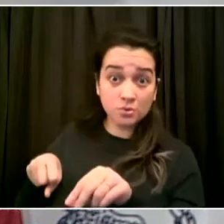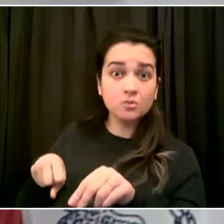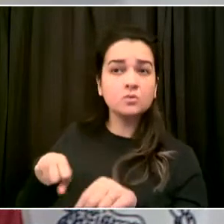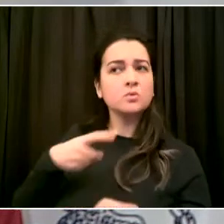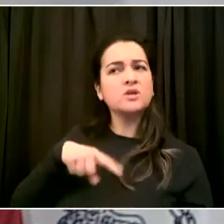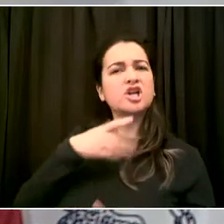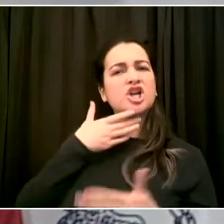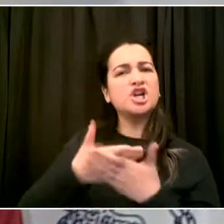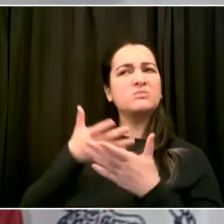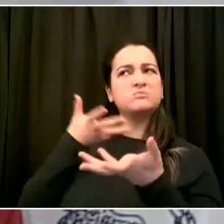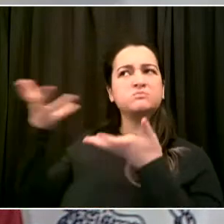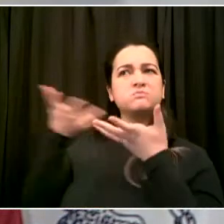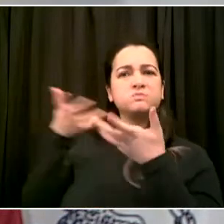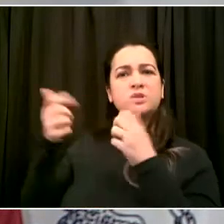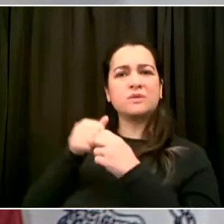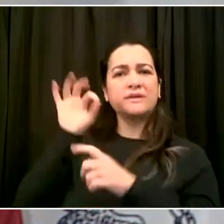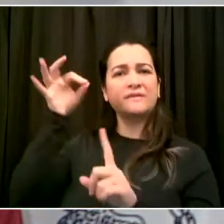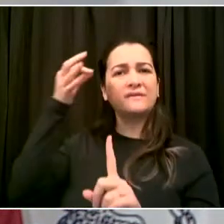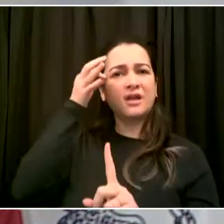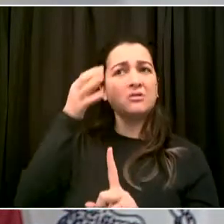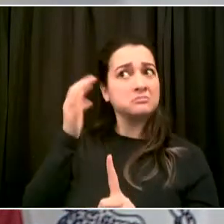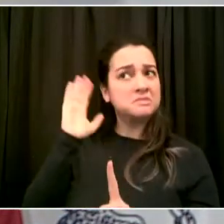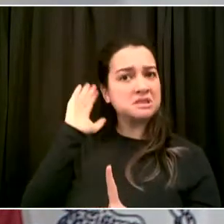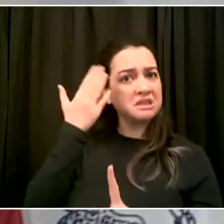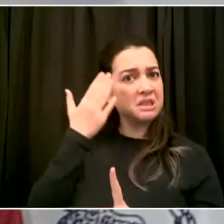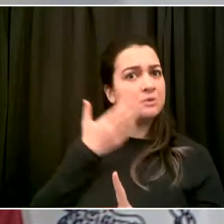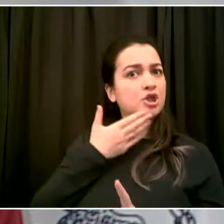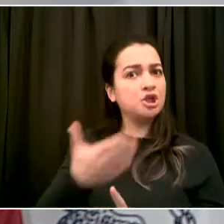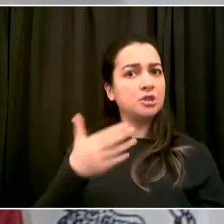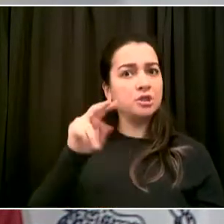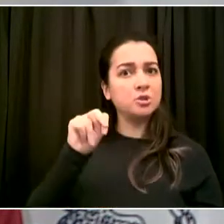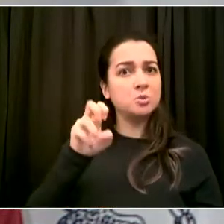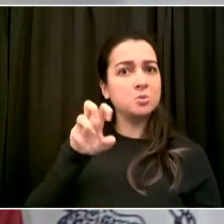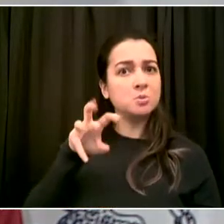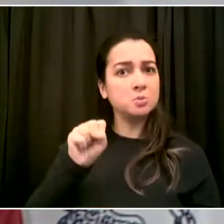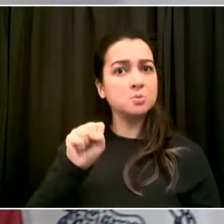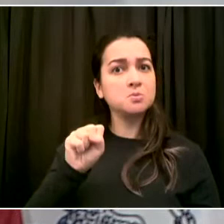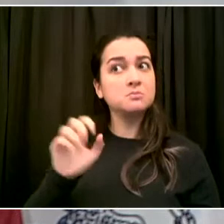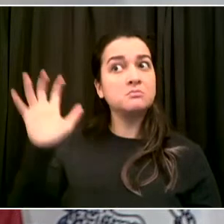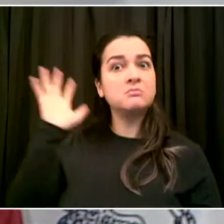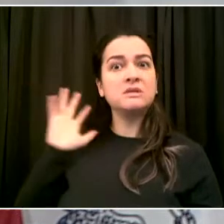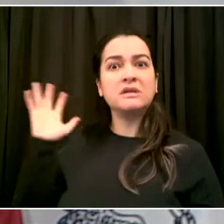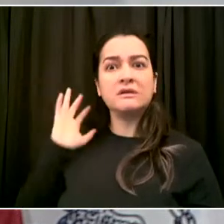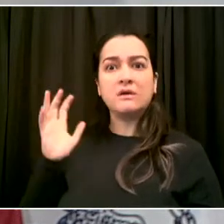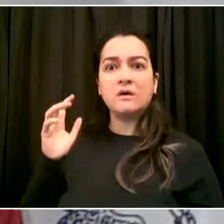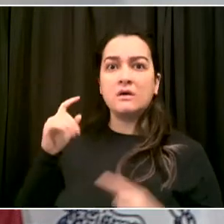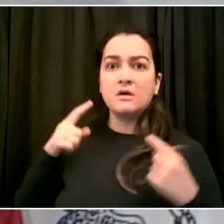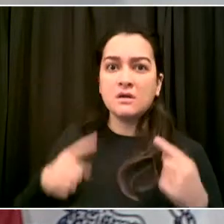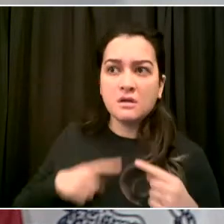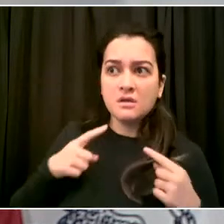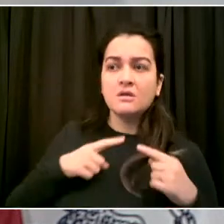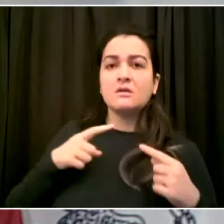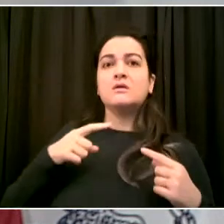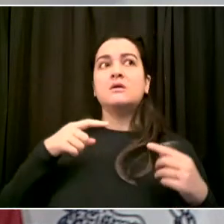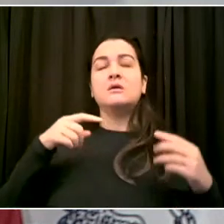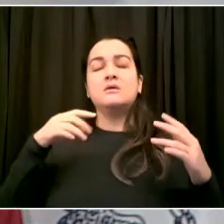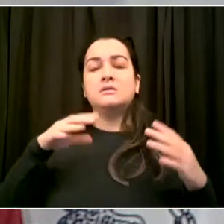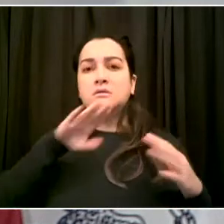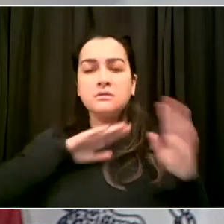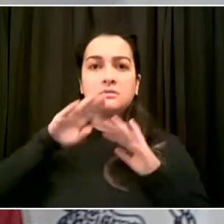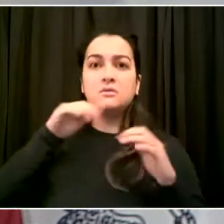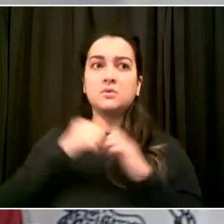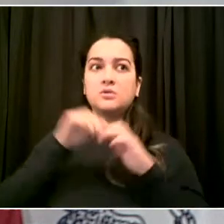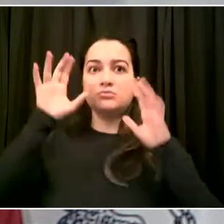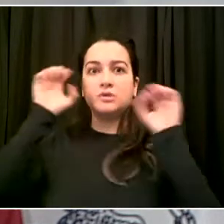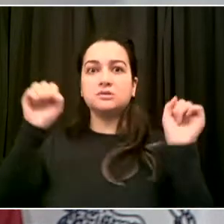and pushing for more definition about specific numbers each week, each month, so we can hit our 5 million vaccination